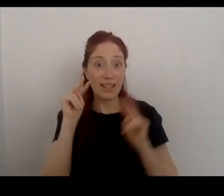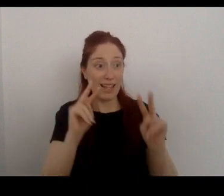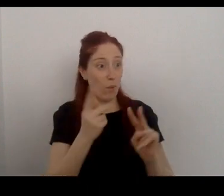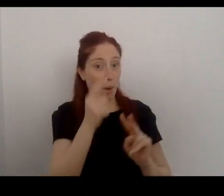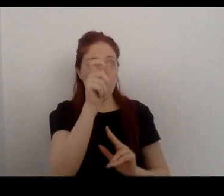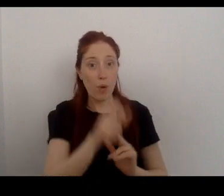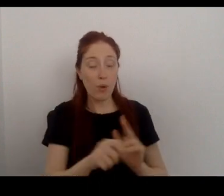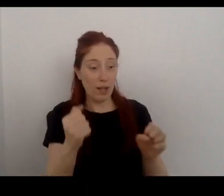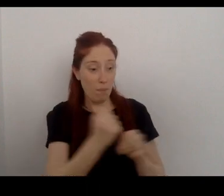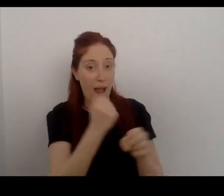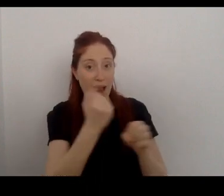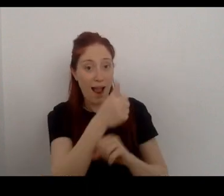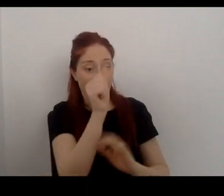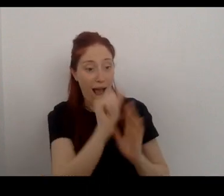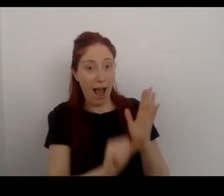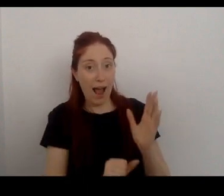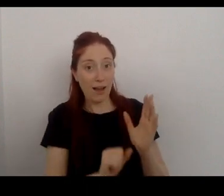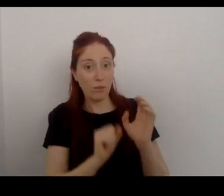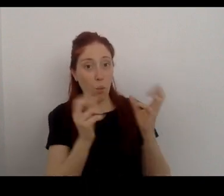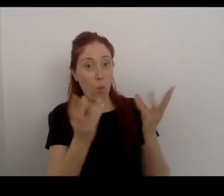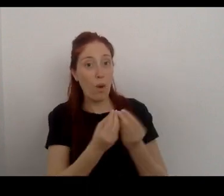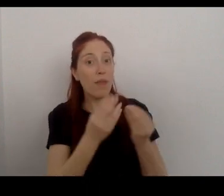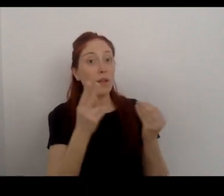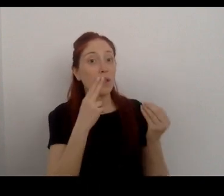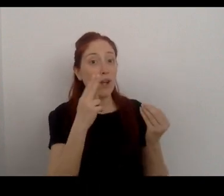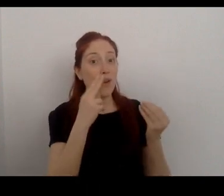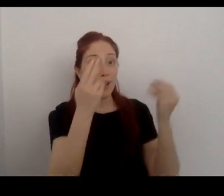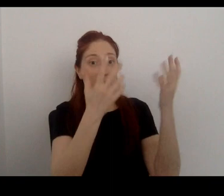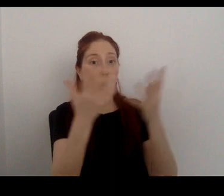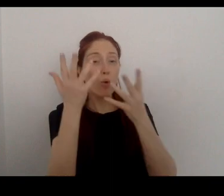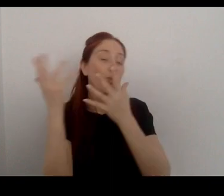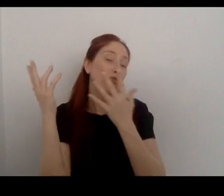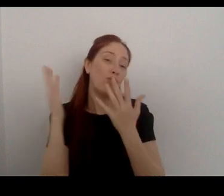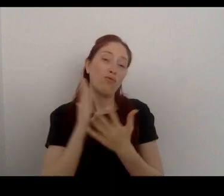as an espresso tool, and there are a number of